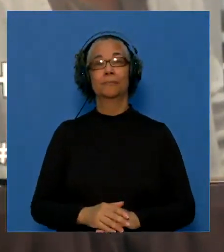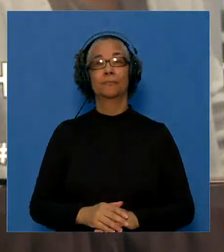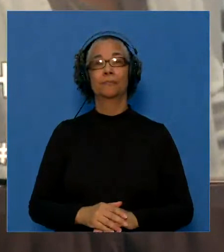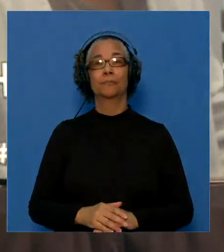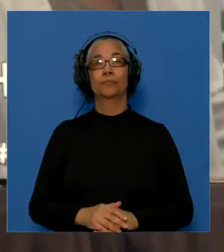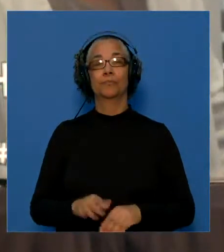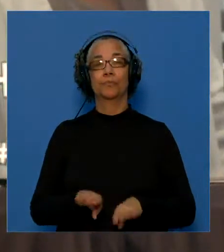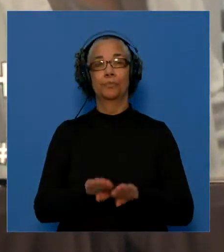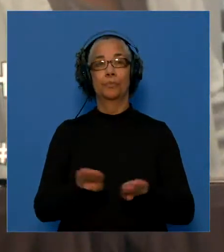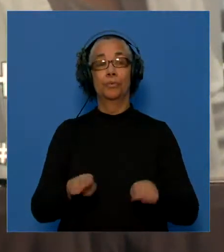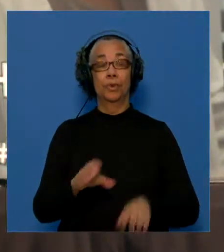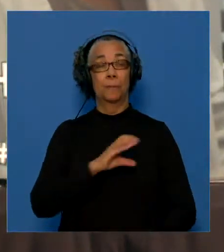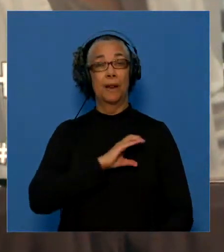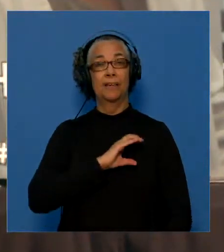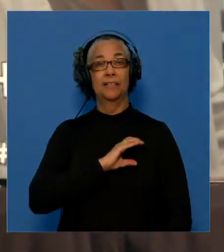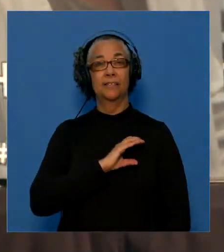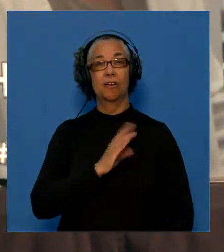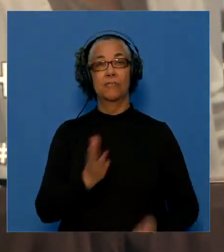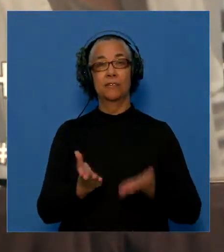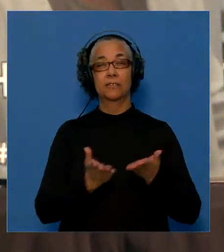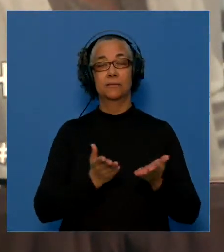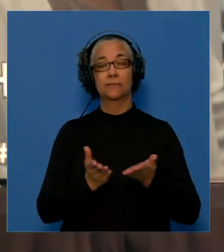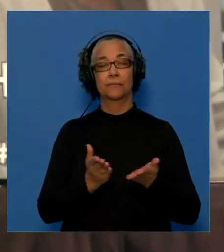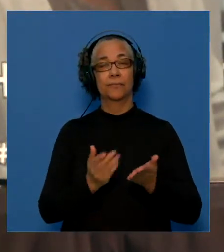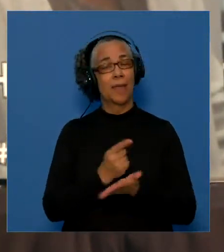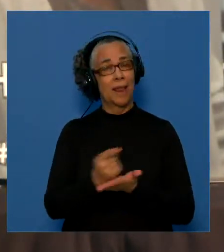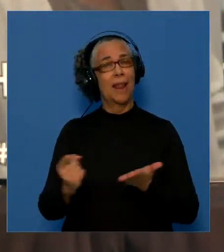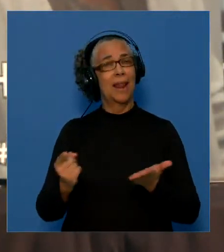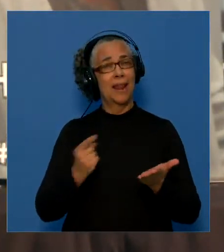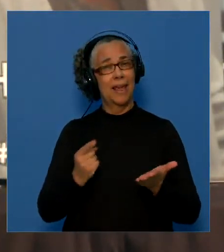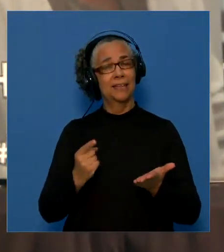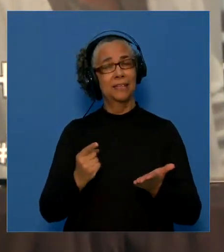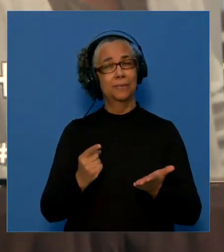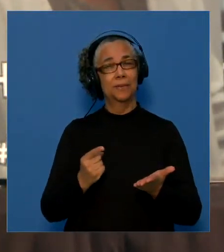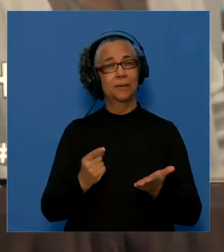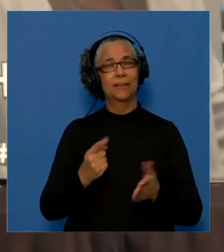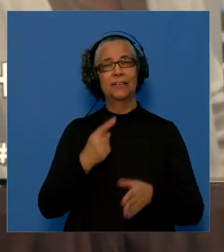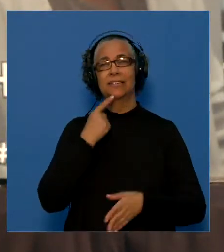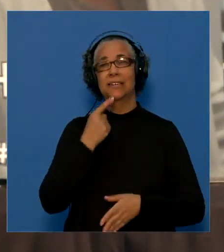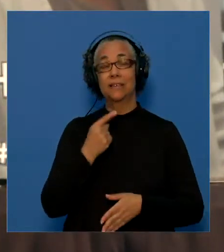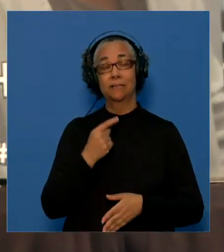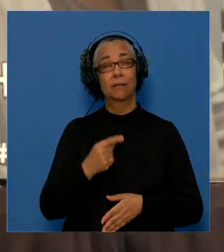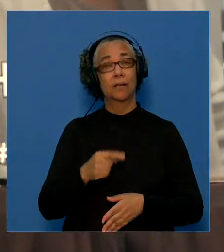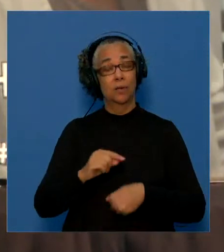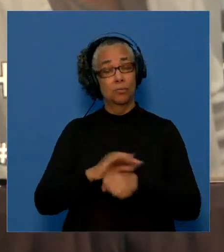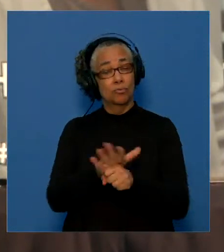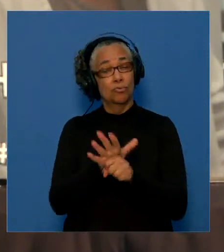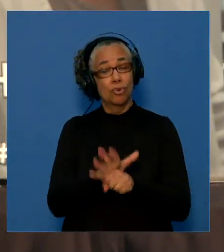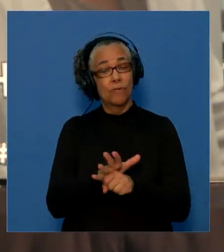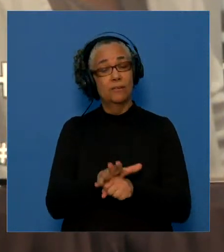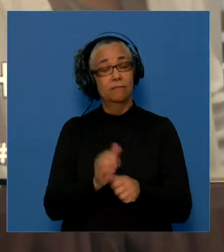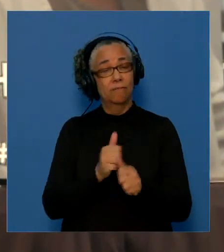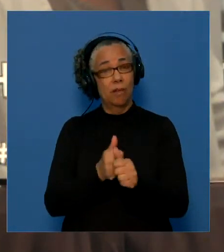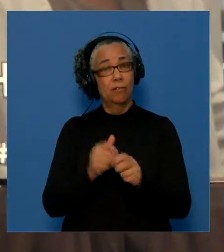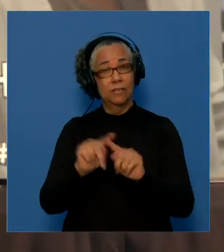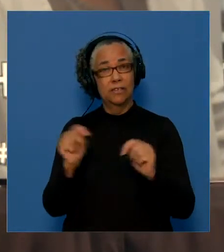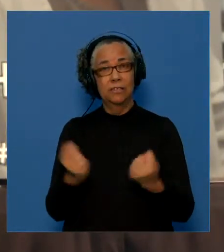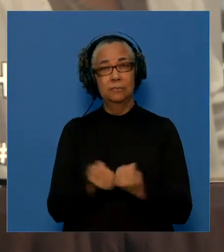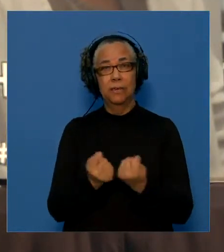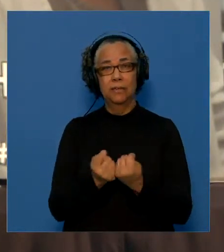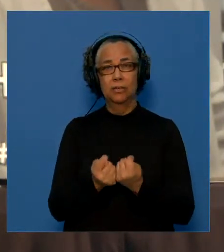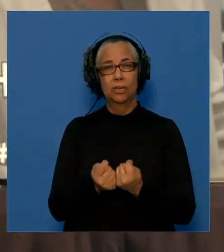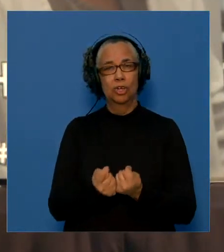The Bermuda Police Service. I advised last week that the COVID compliance team have stepped up their efforts in ensuring the